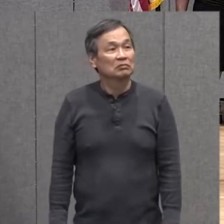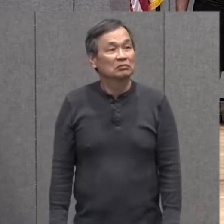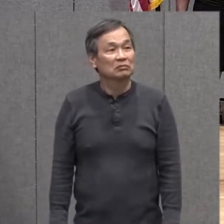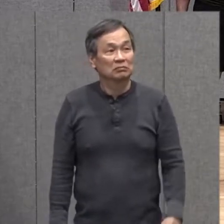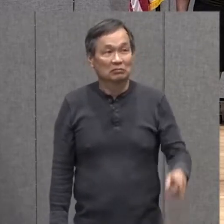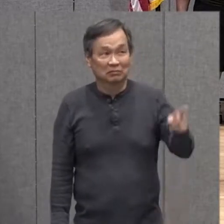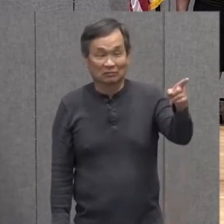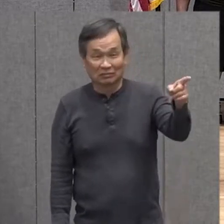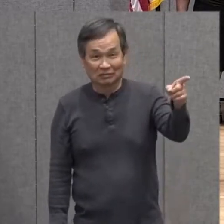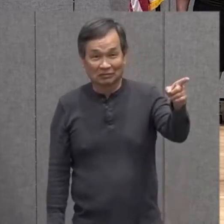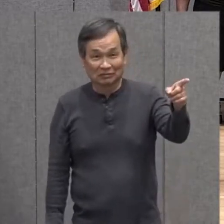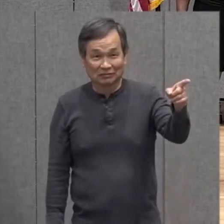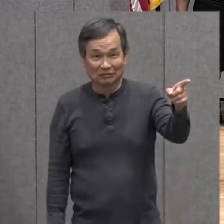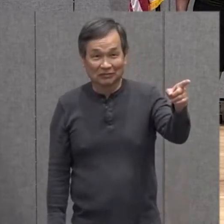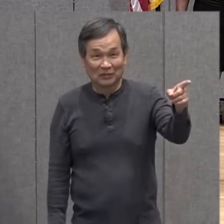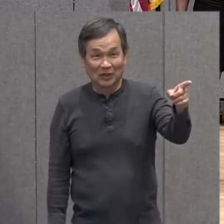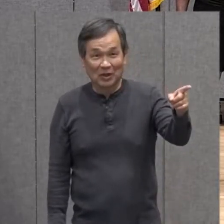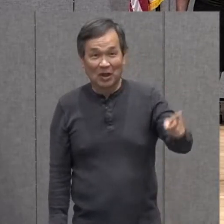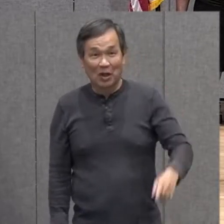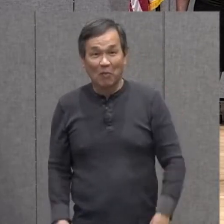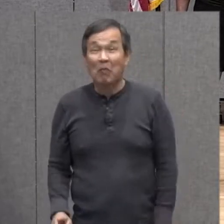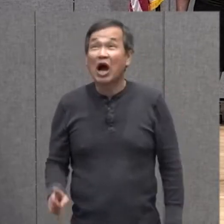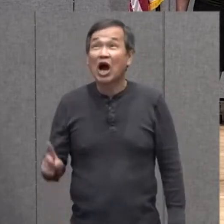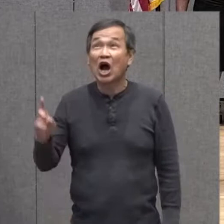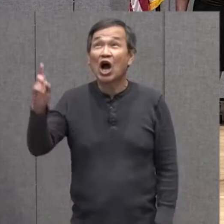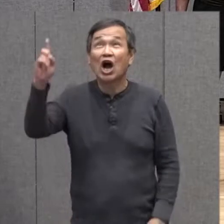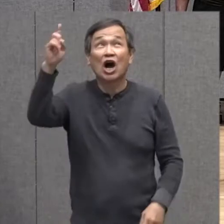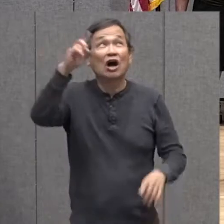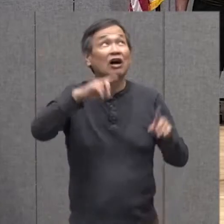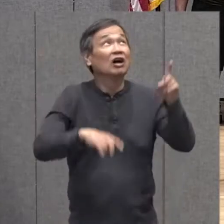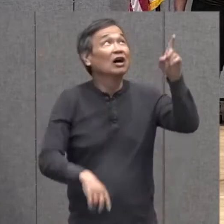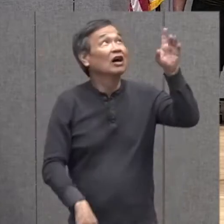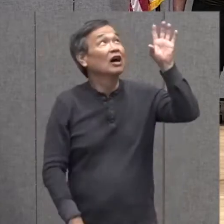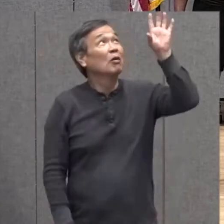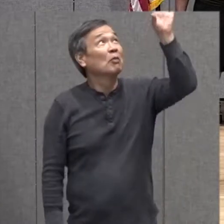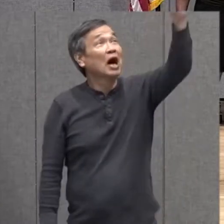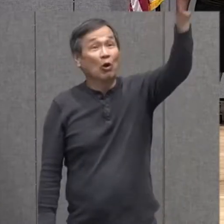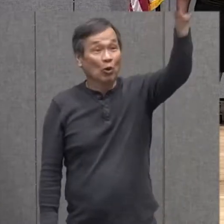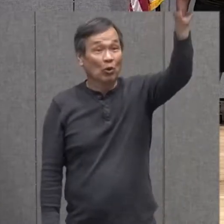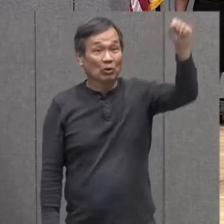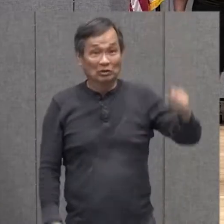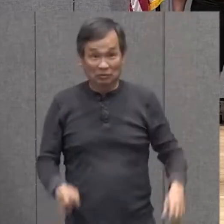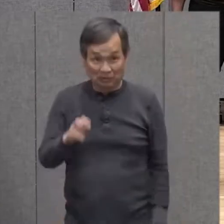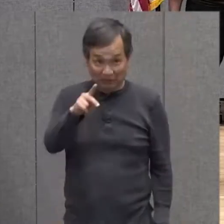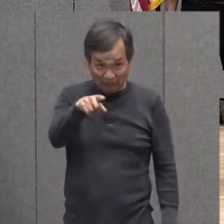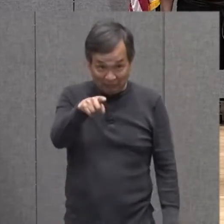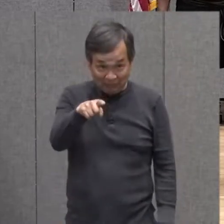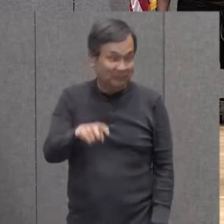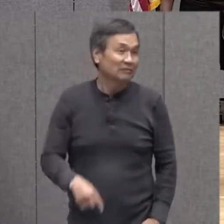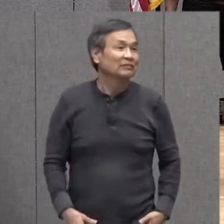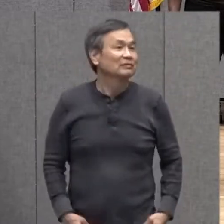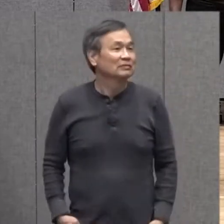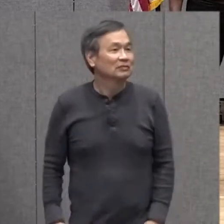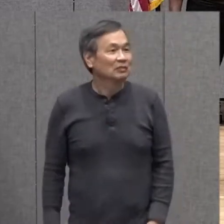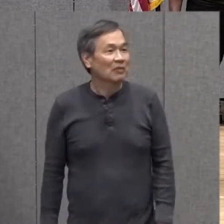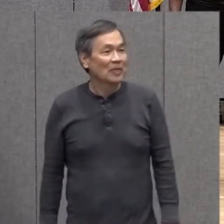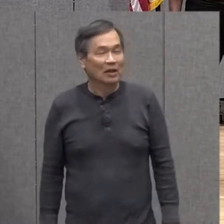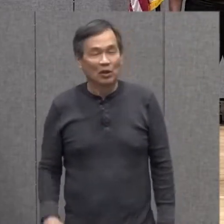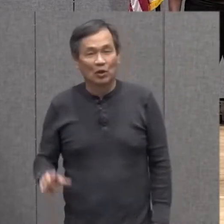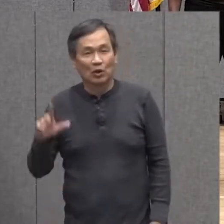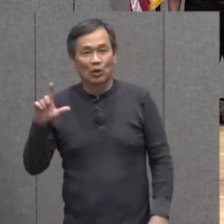the non-dominant hand up high. So as you're throwing and catching, I want you to think start